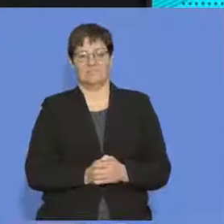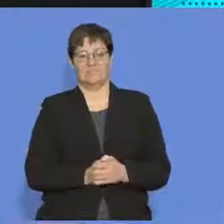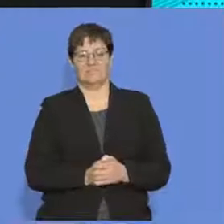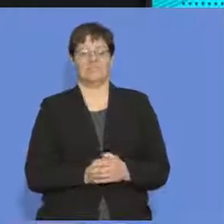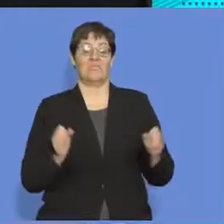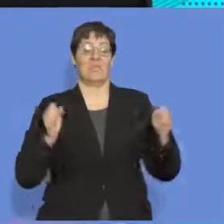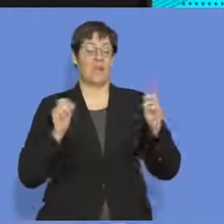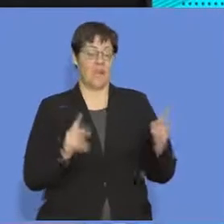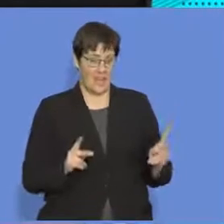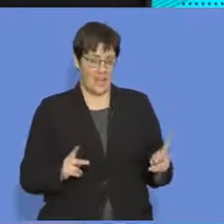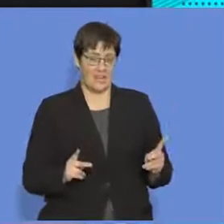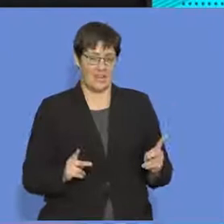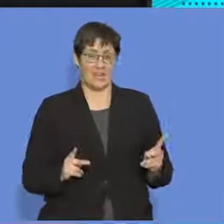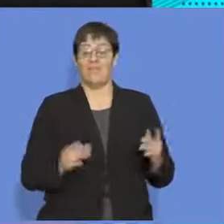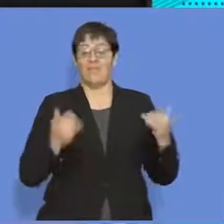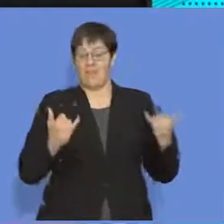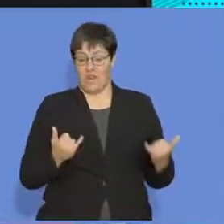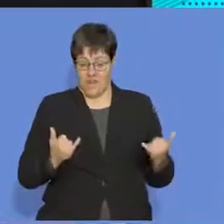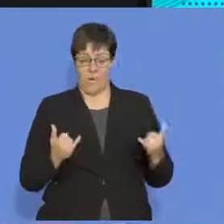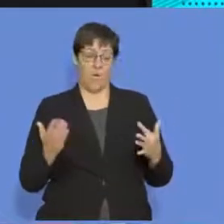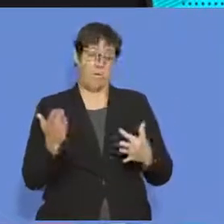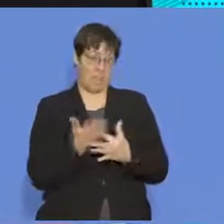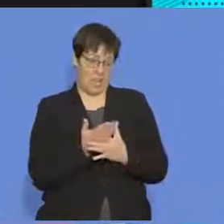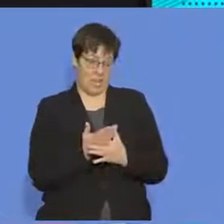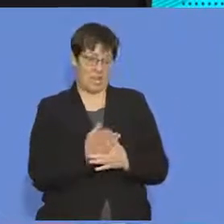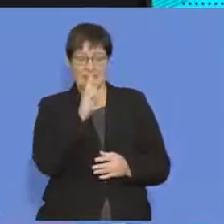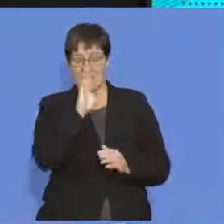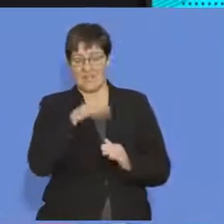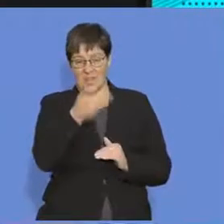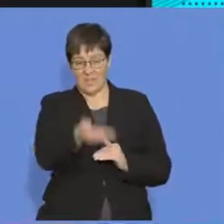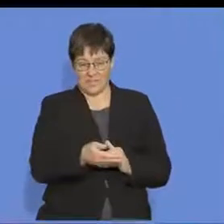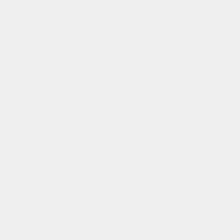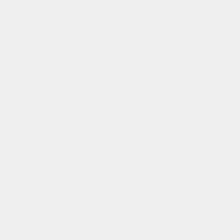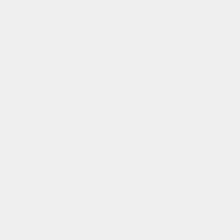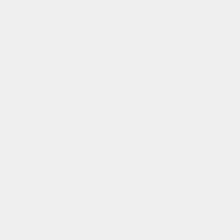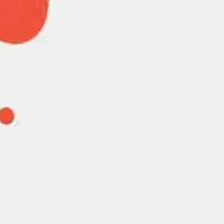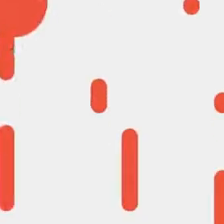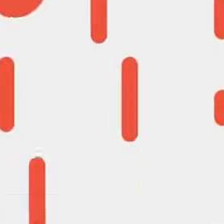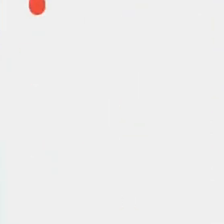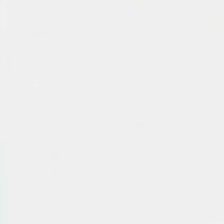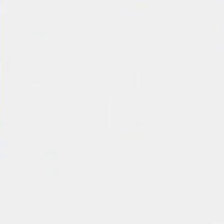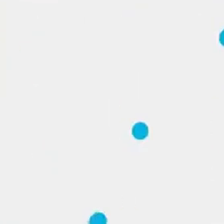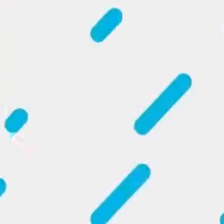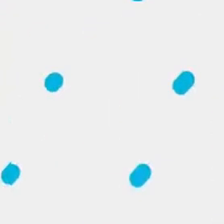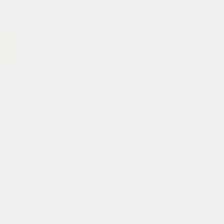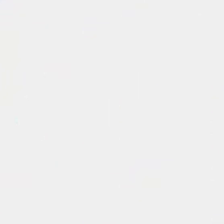Okay, so we'll end from here, and we'll see you shortly.